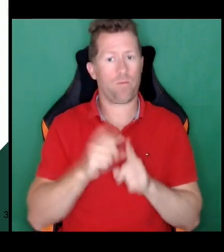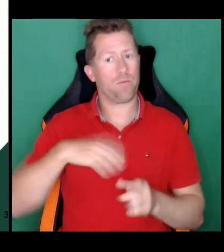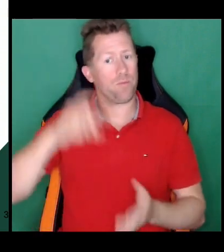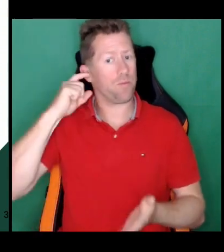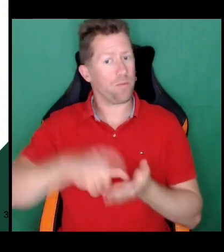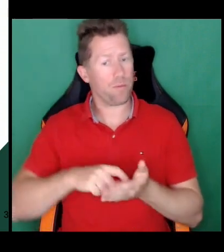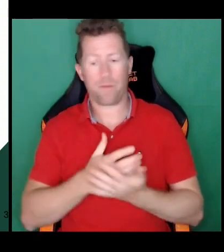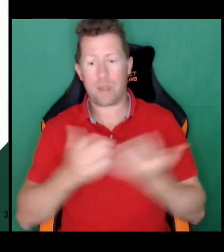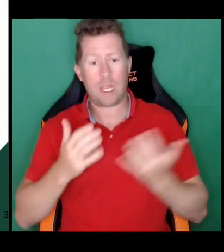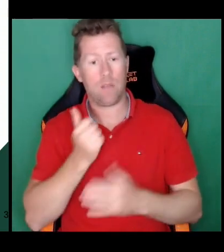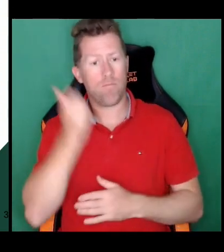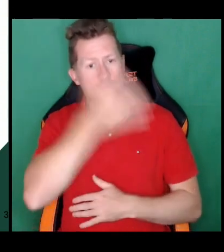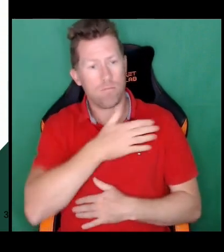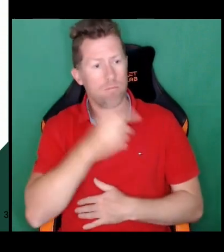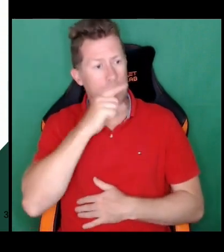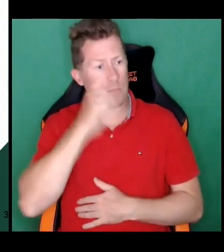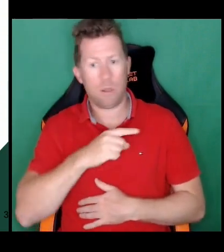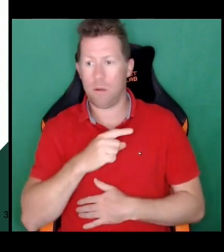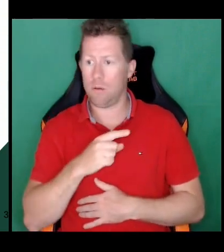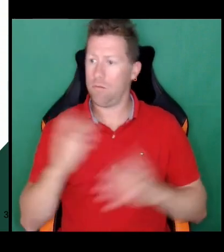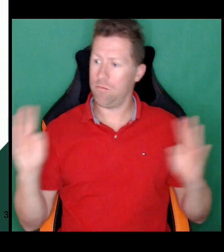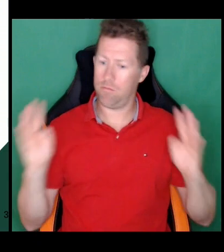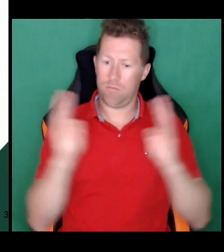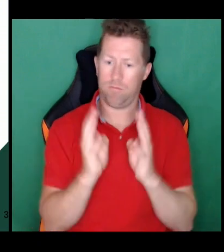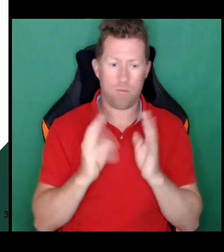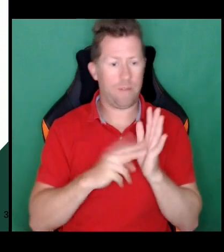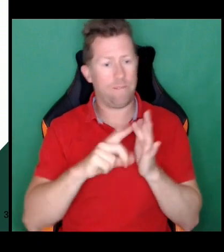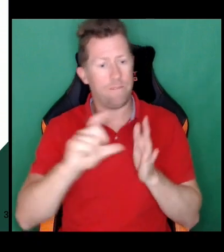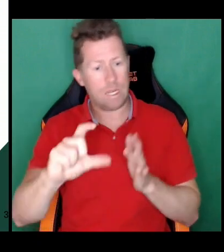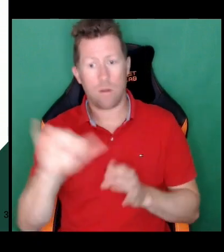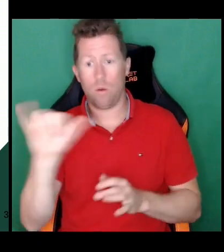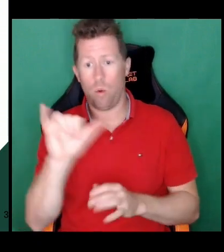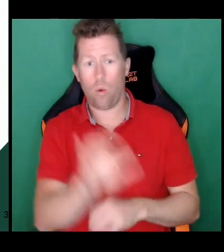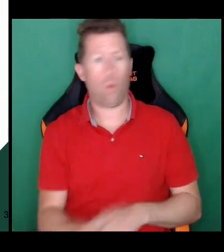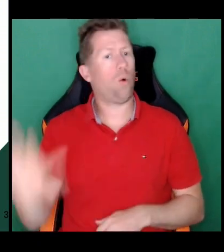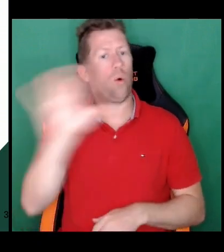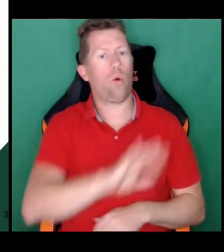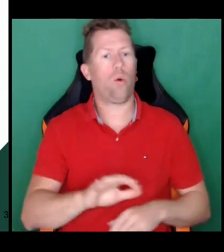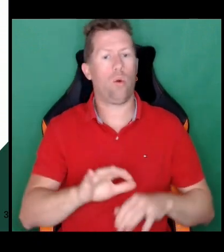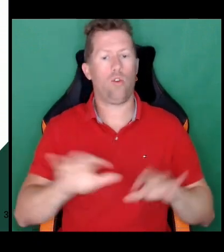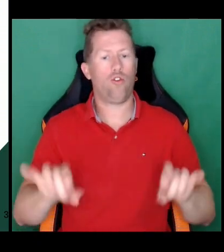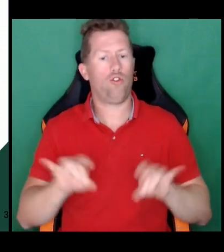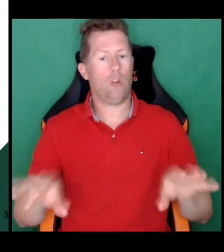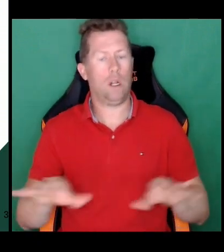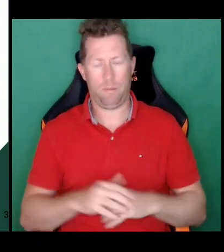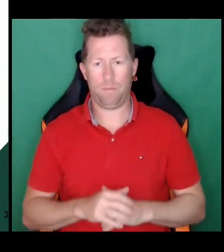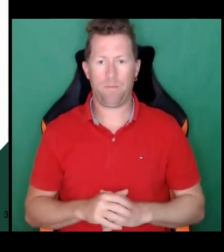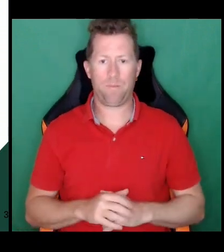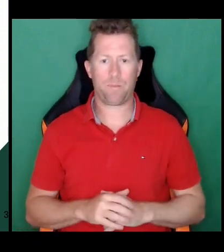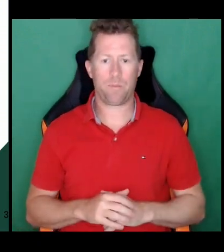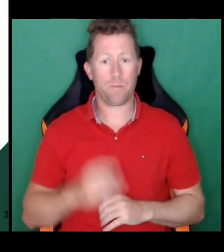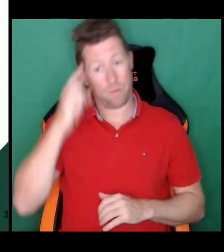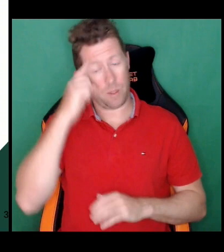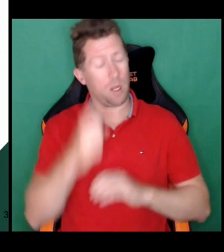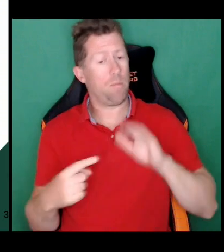any First Nations leaders that are joining us today across Victoria or indeed across Australia and beyond. I think it's important, though,